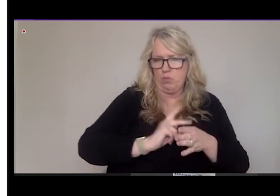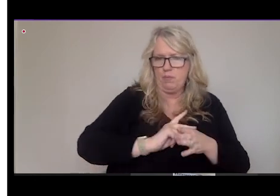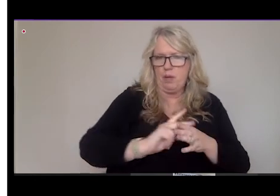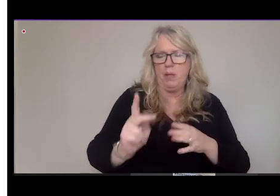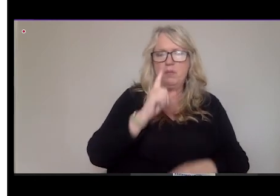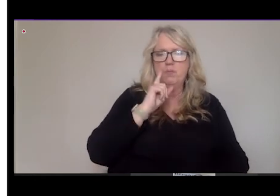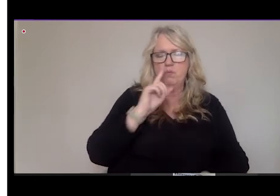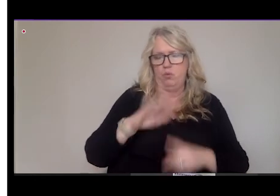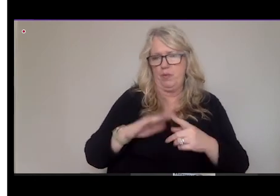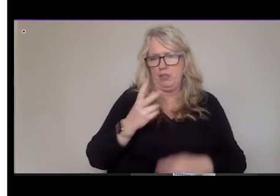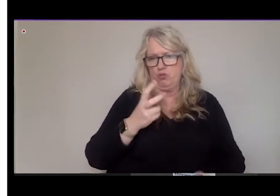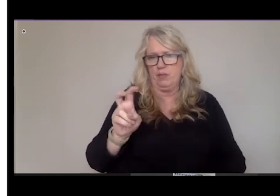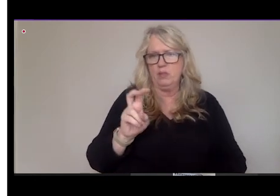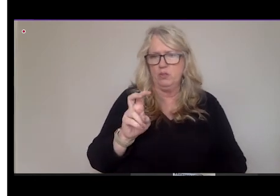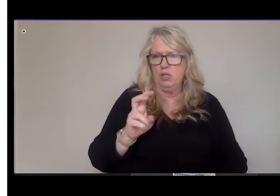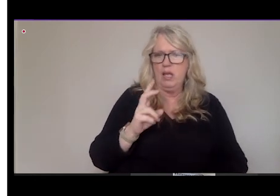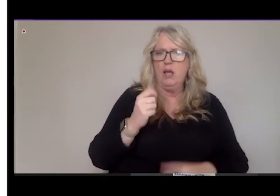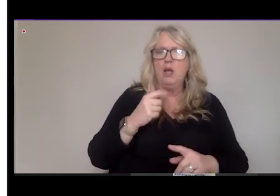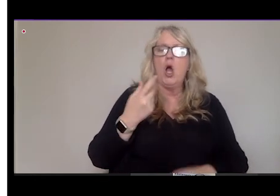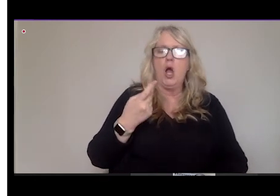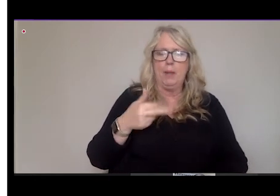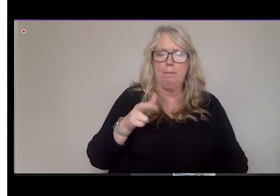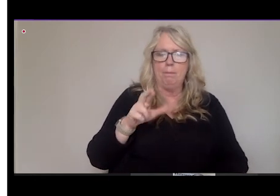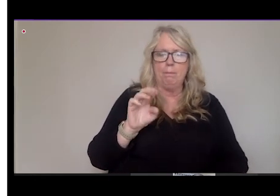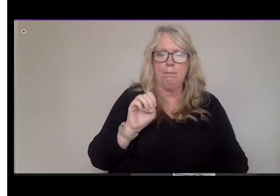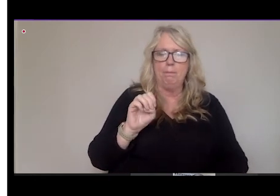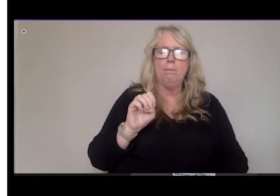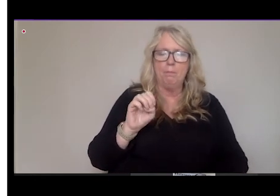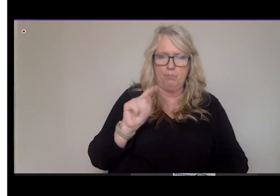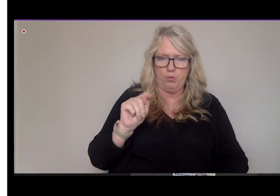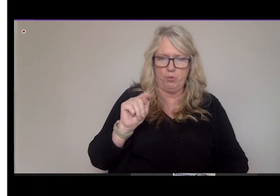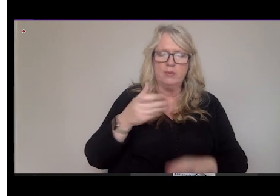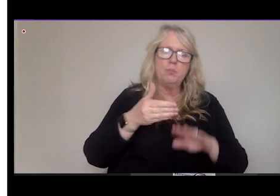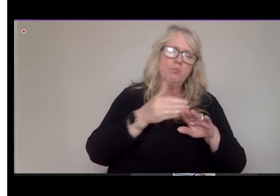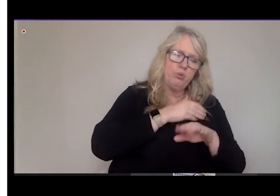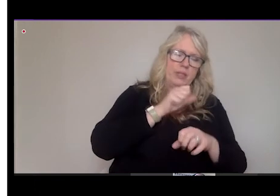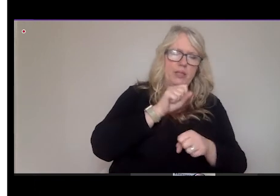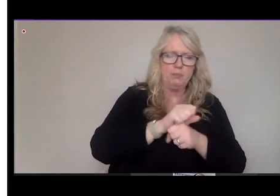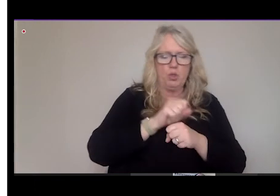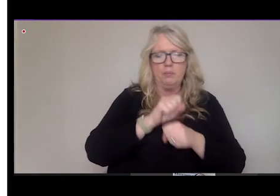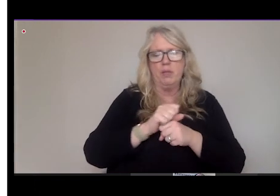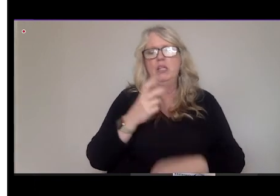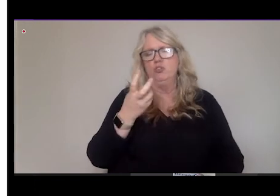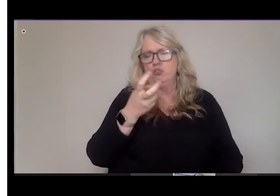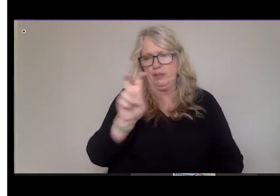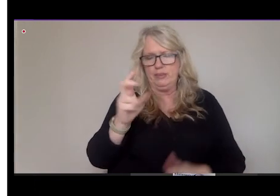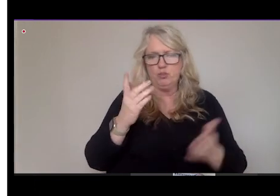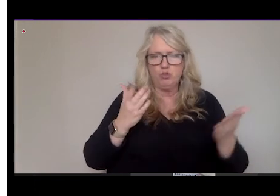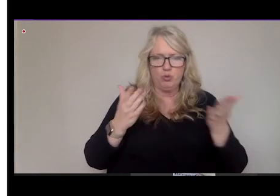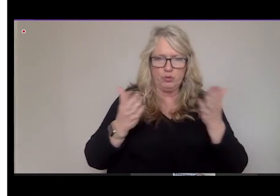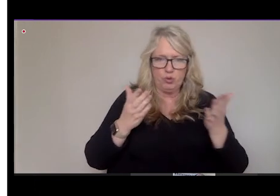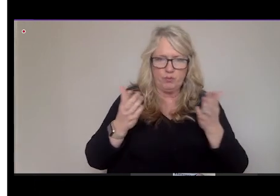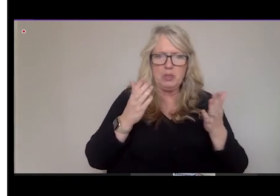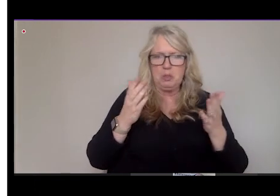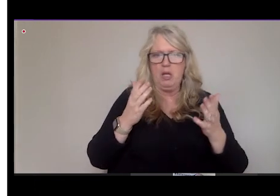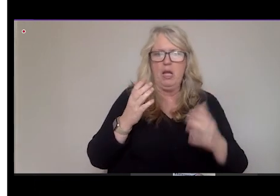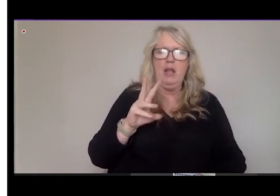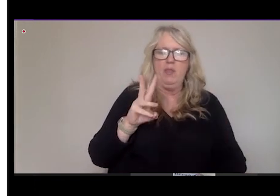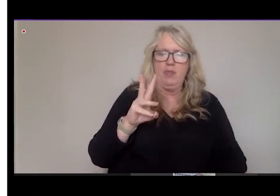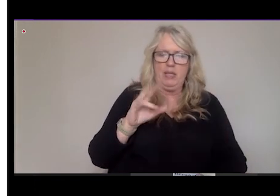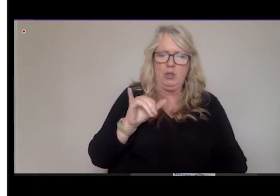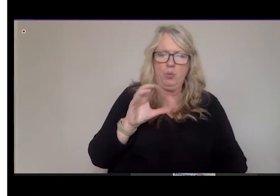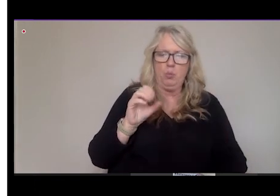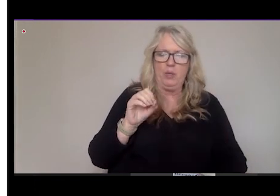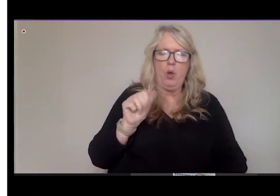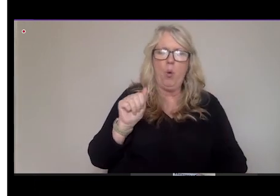rehab professionals and transition professionals on pre-ETS work, pre-employment transition services,